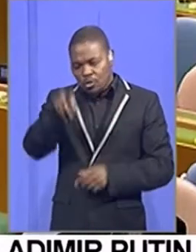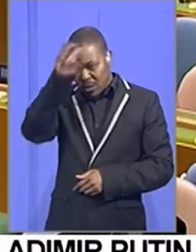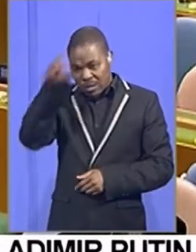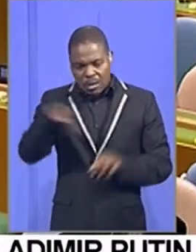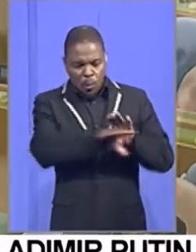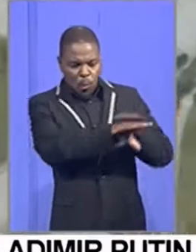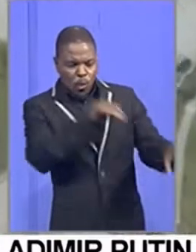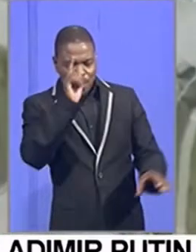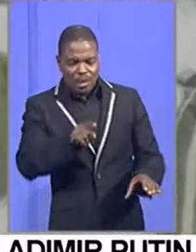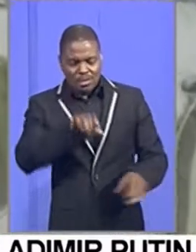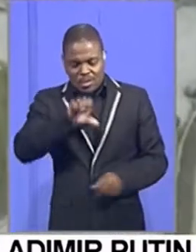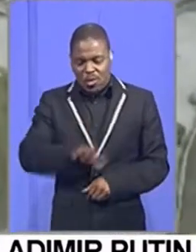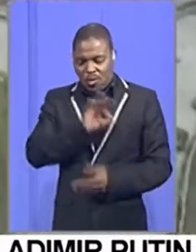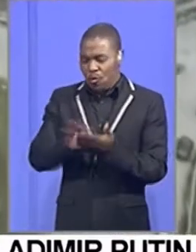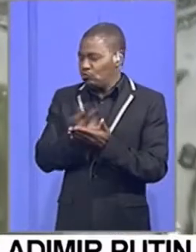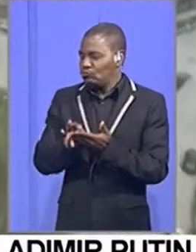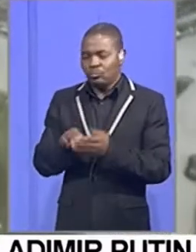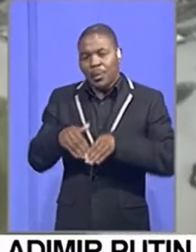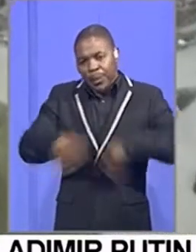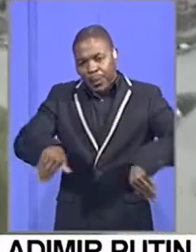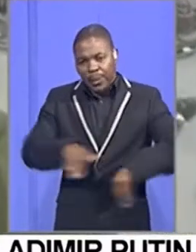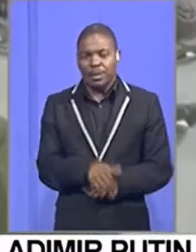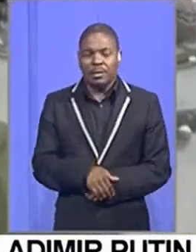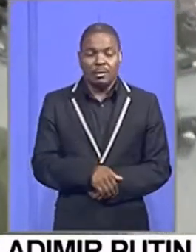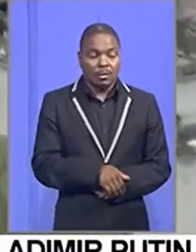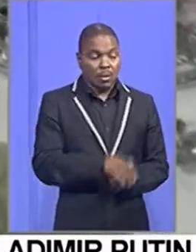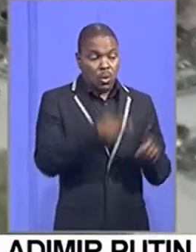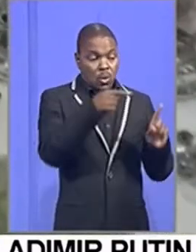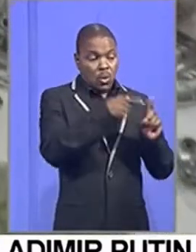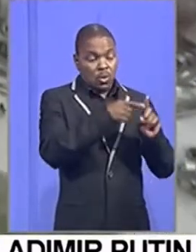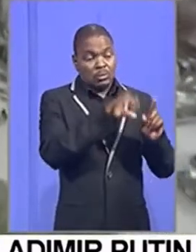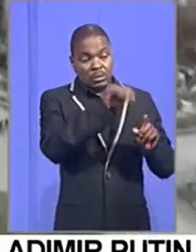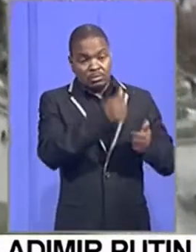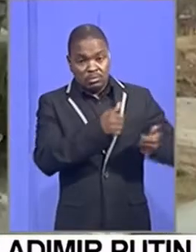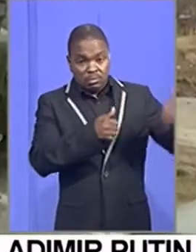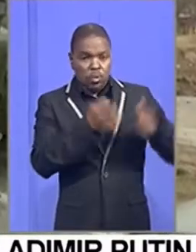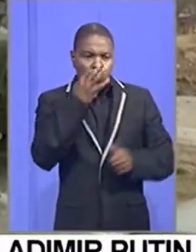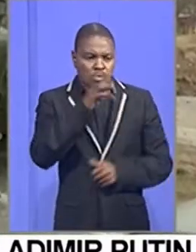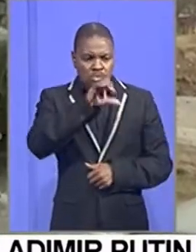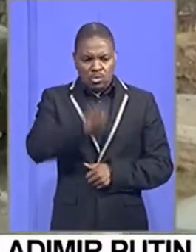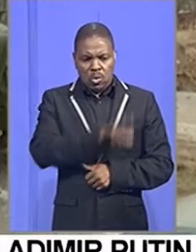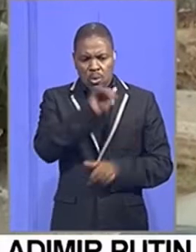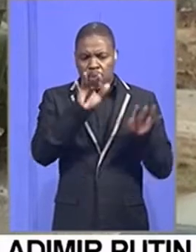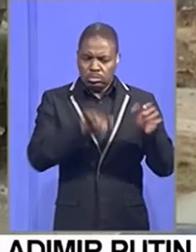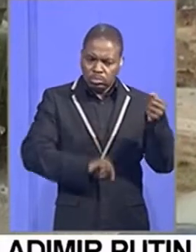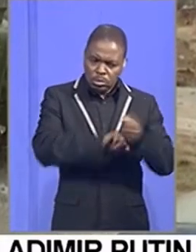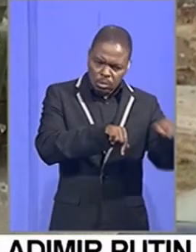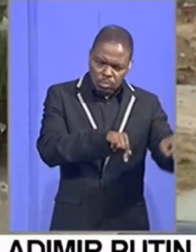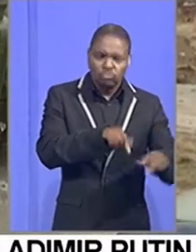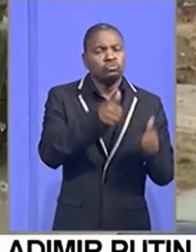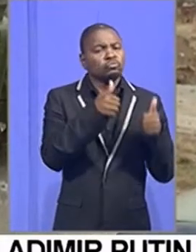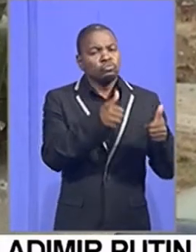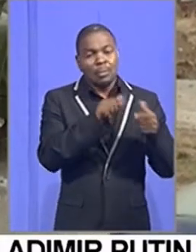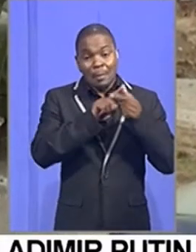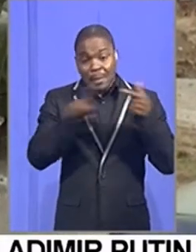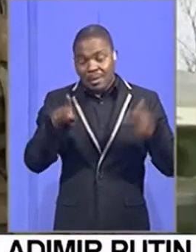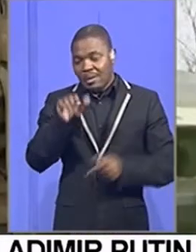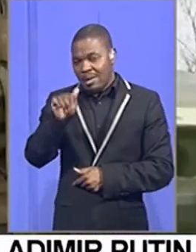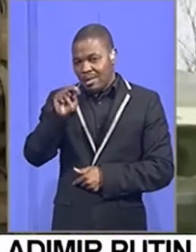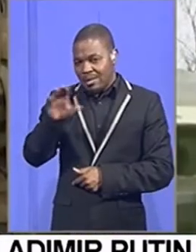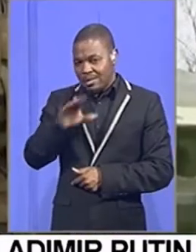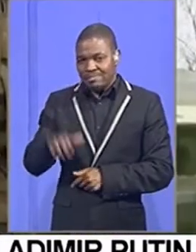Ukraine. Steenhuisen o retile thekgo ya maAfrika Borwa ka go thekgeng Ukraine e fela gore mmušo wa ANC yona o